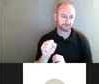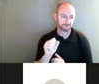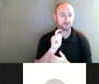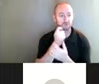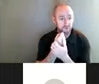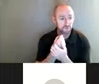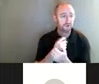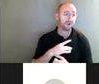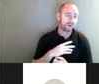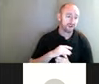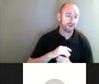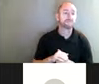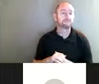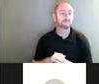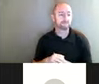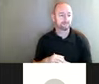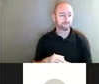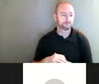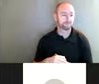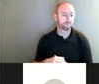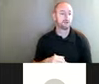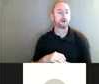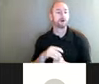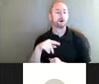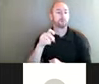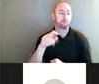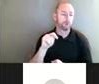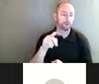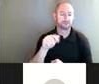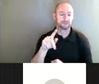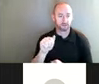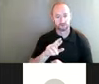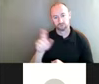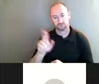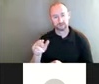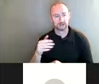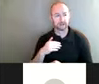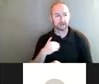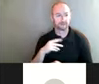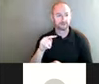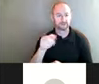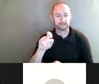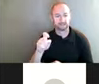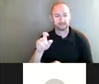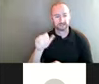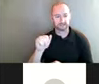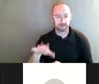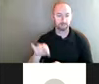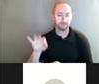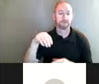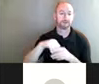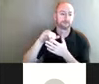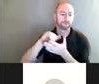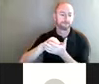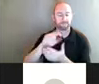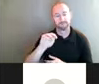edgy. We can take dense point data sets, like on the right, I have taxi cab pickup locations in Manhattan. And there's